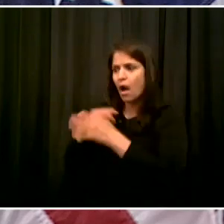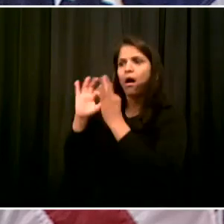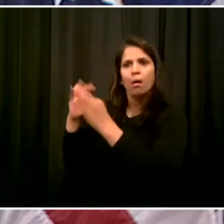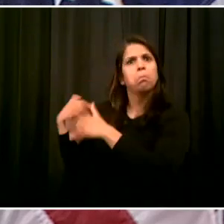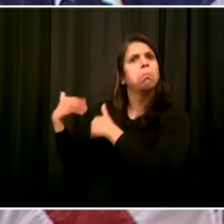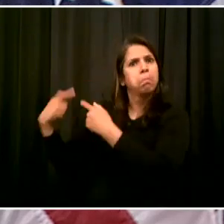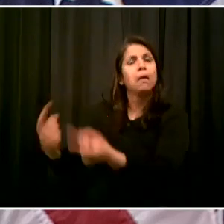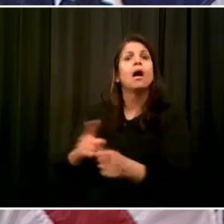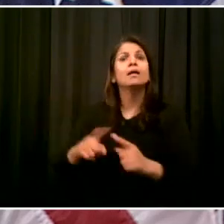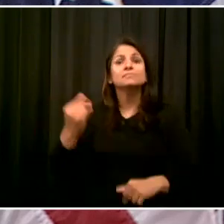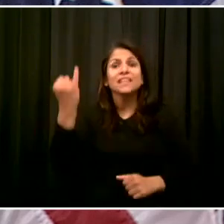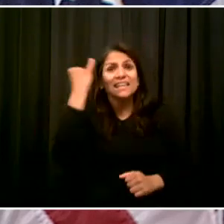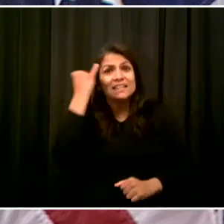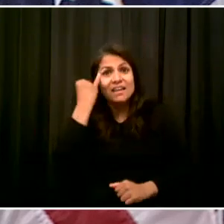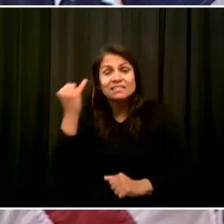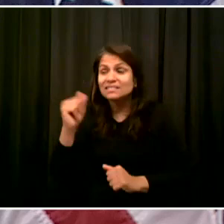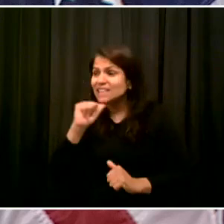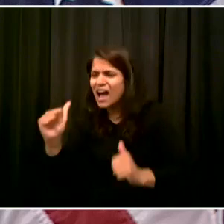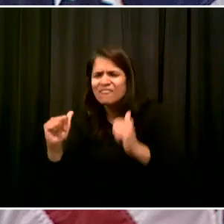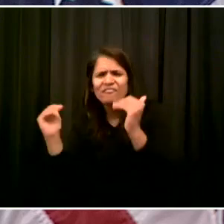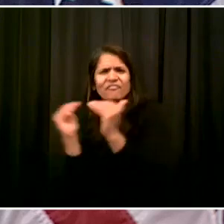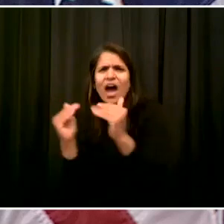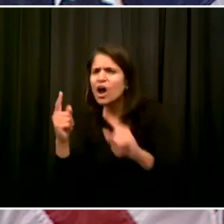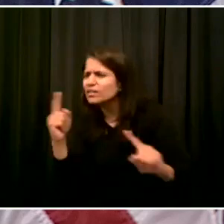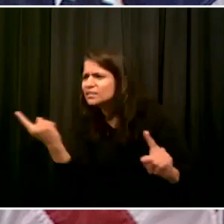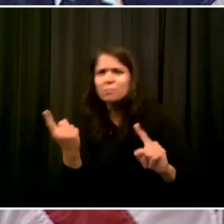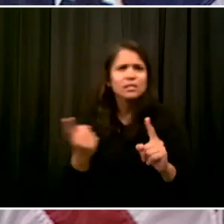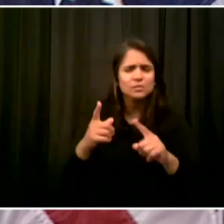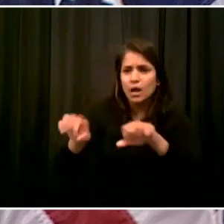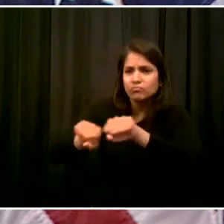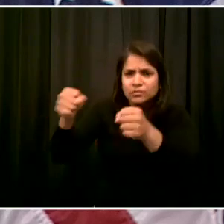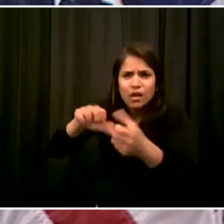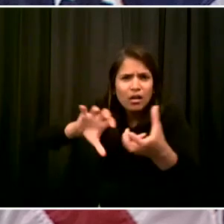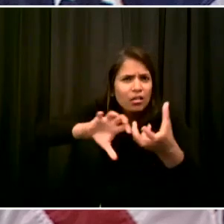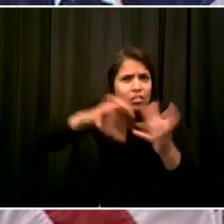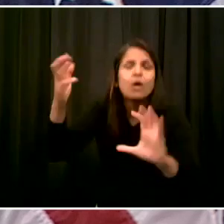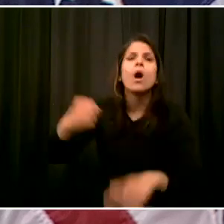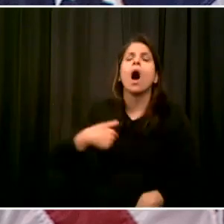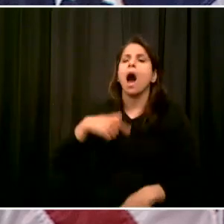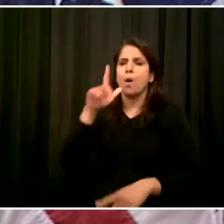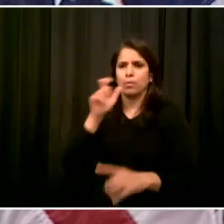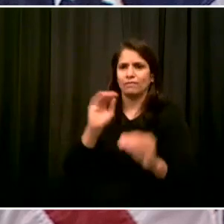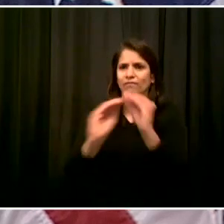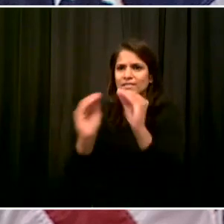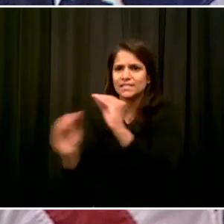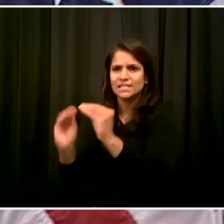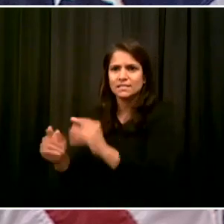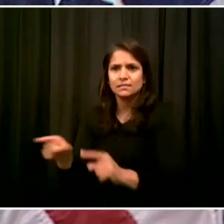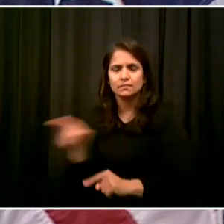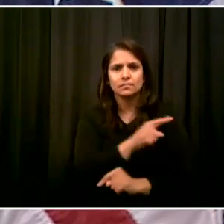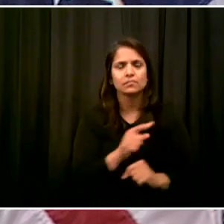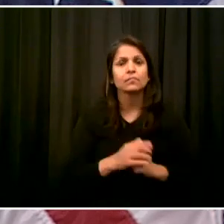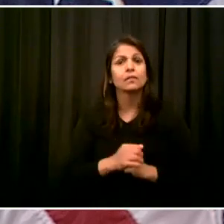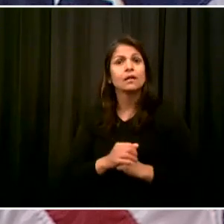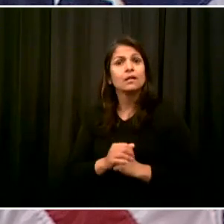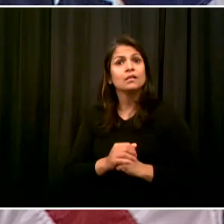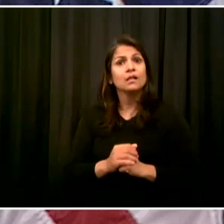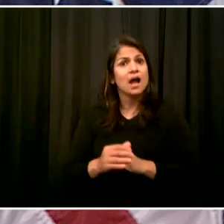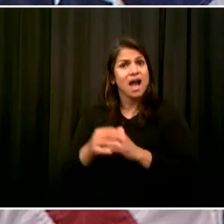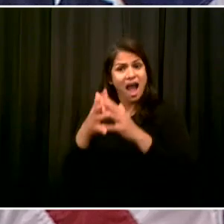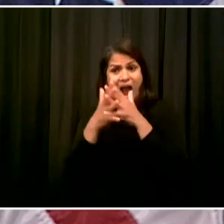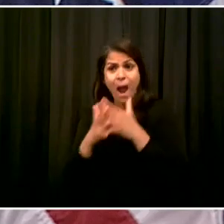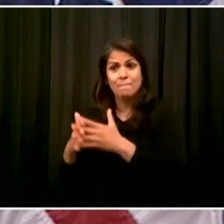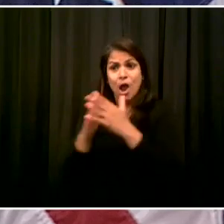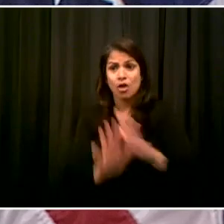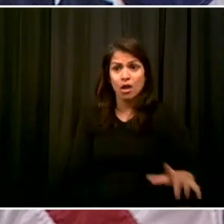we fix it. There are still too many things in the American approach to policing that are broken. There's too much structural racism. There are things in the NYPD that